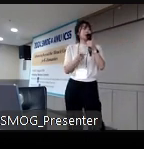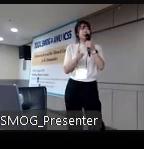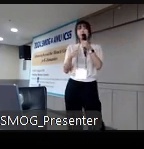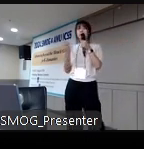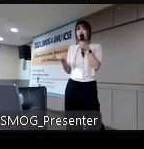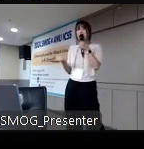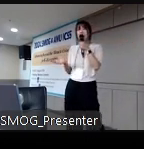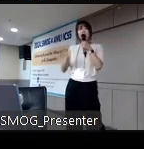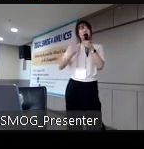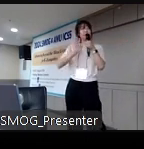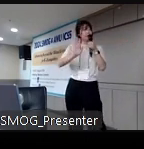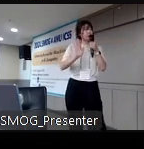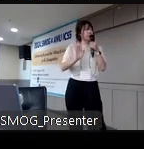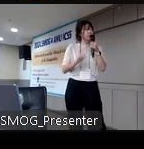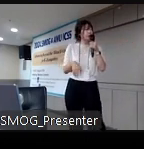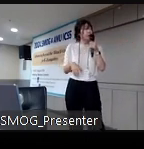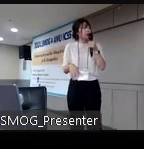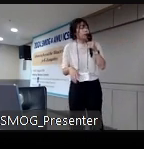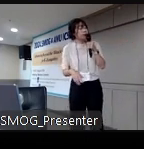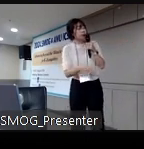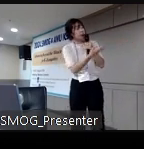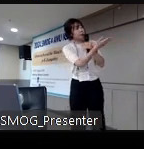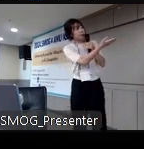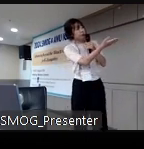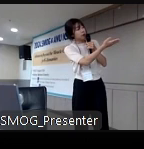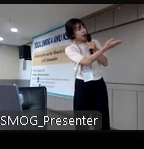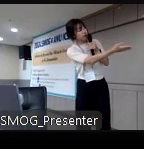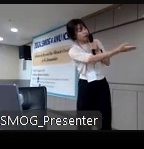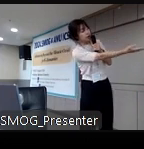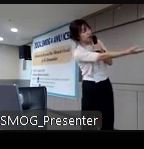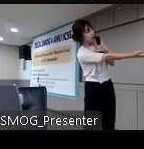neutral ix was very bad for push. But